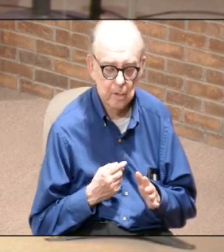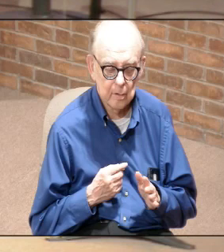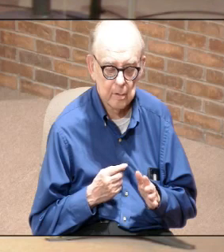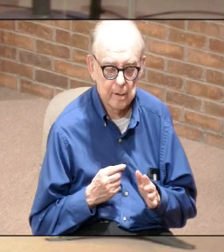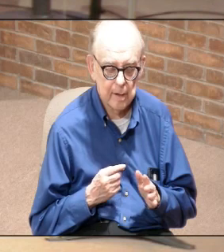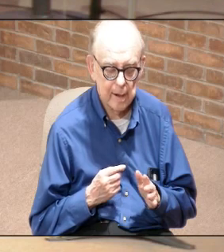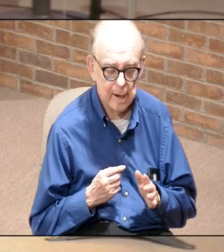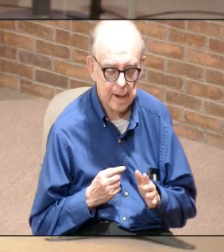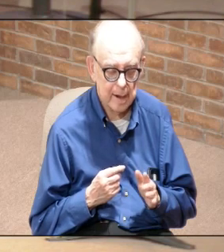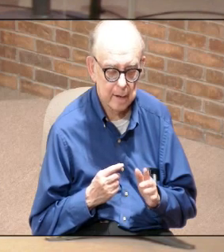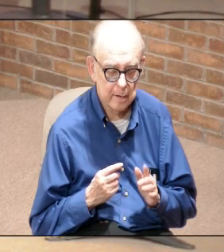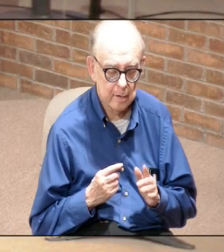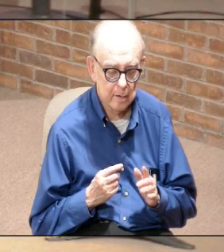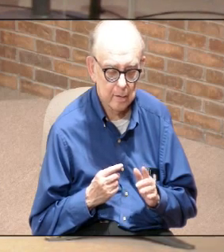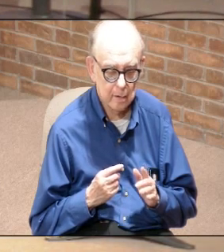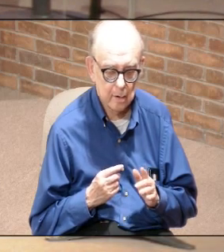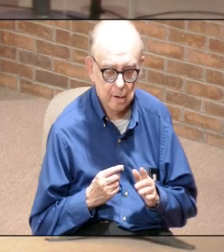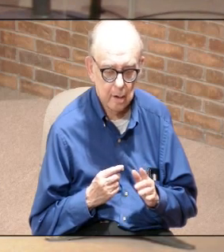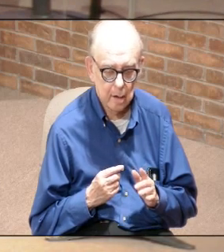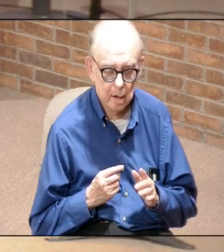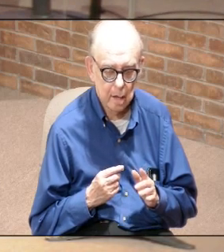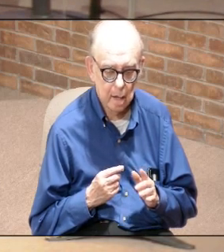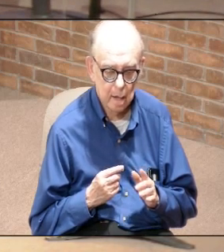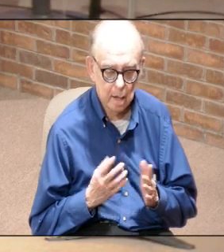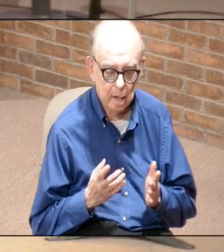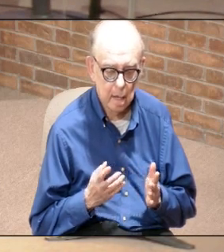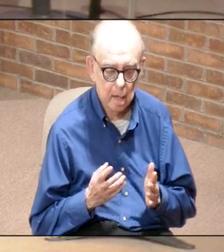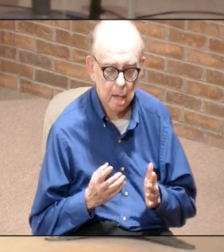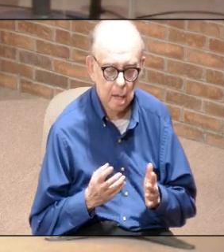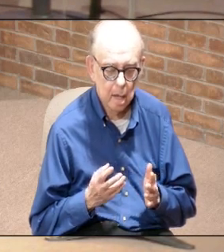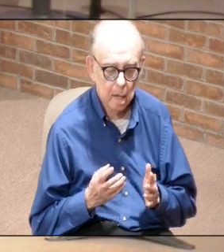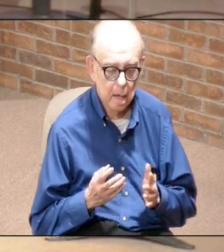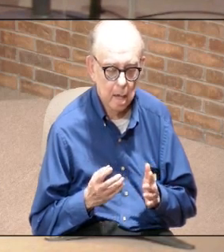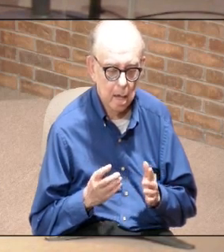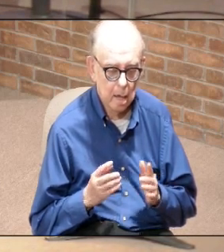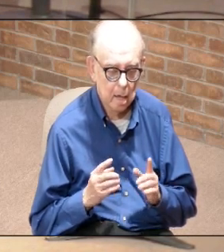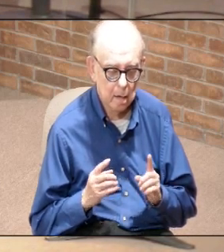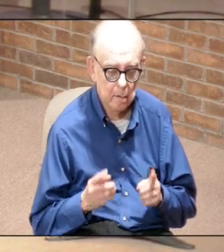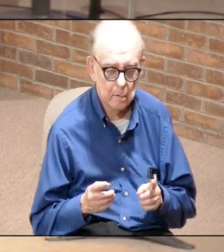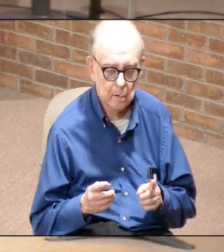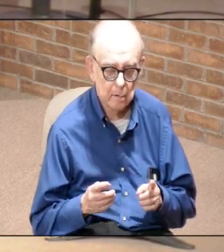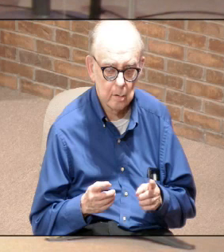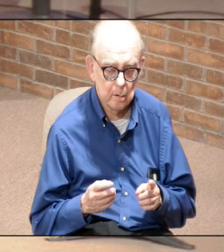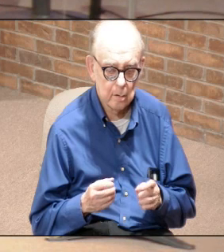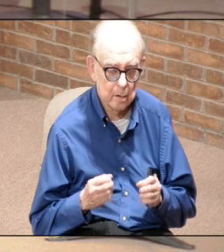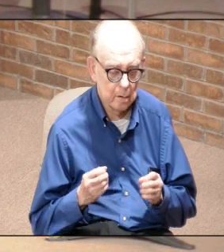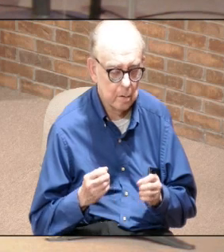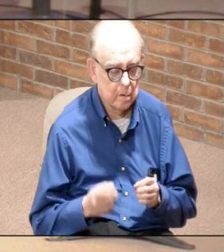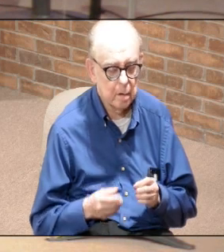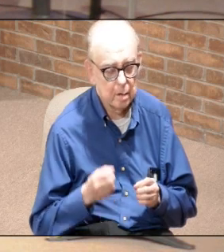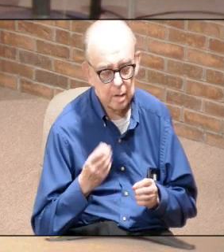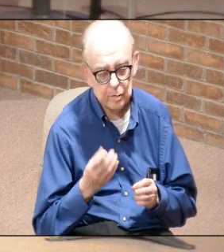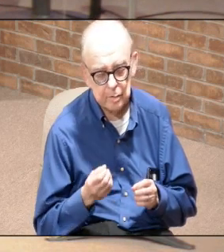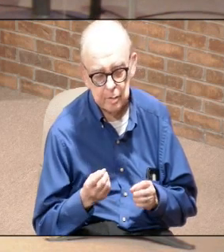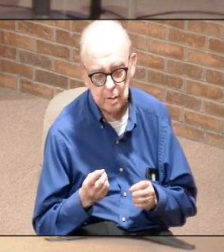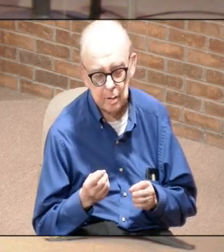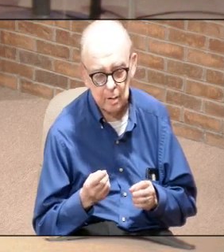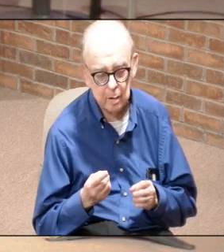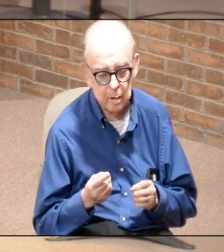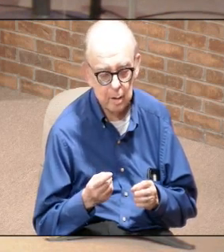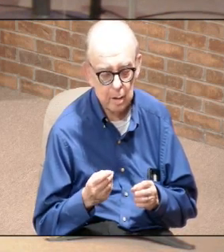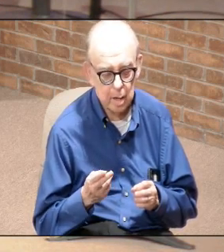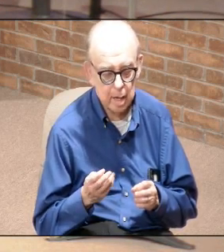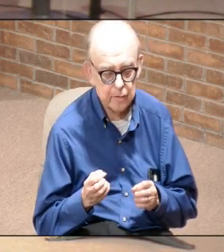going. Just hang with me. I know I'm running past, but it's just to let you understand.